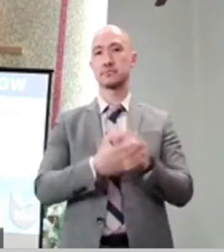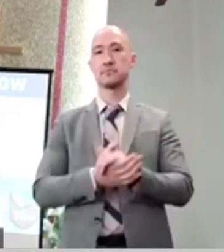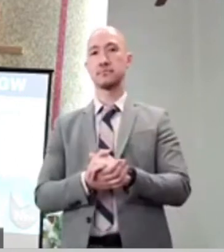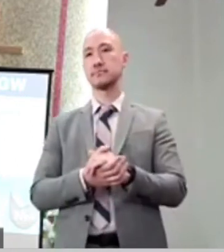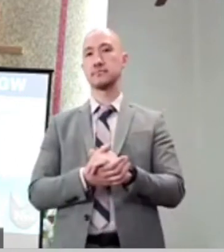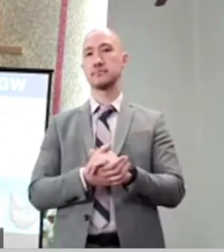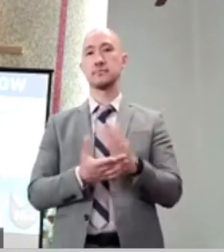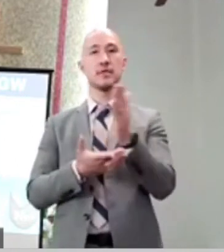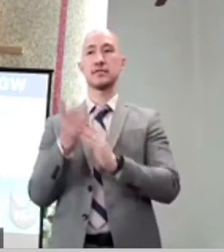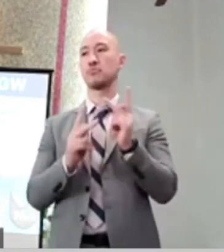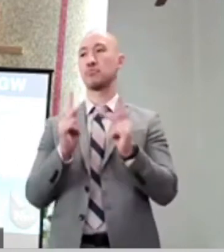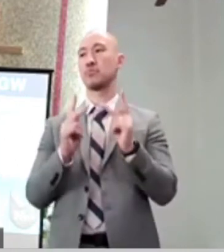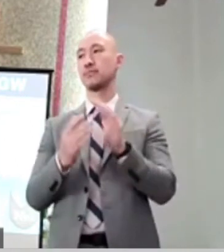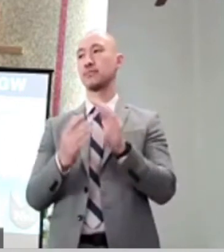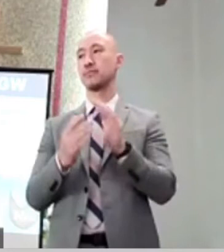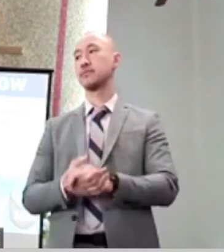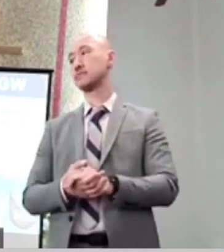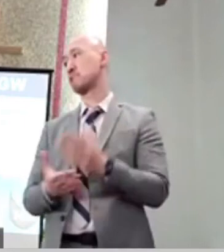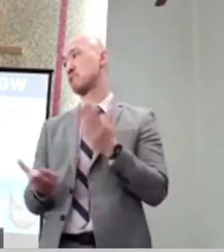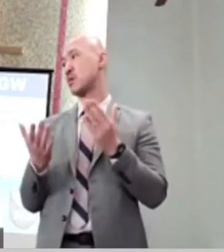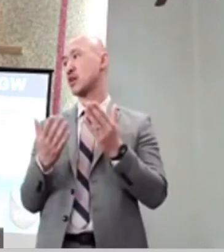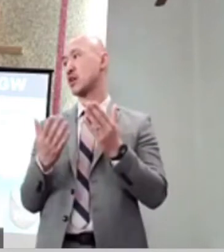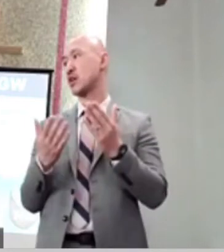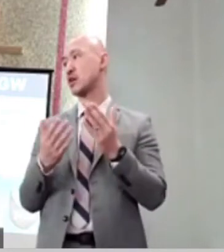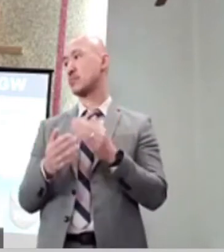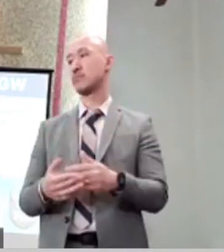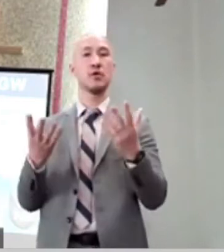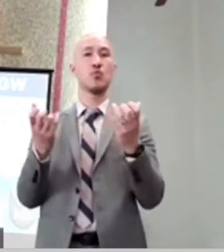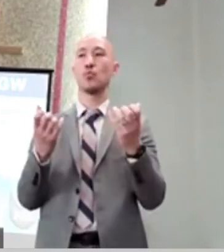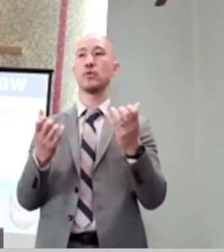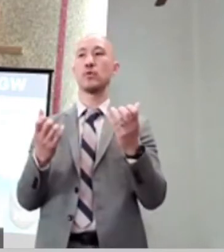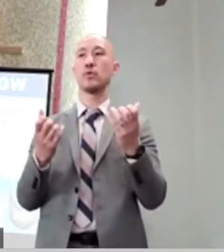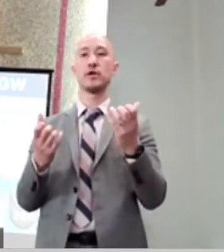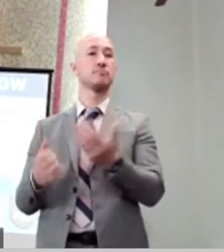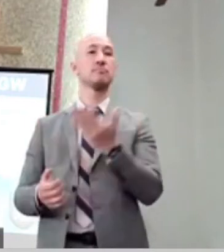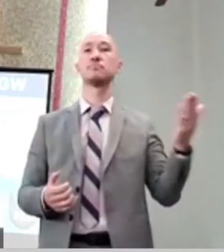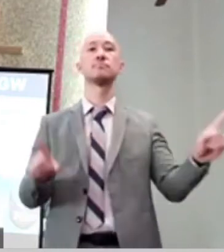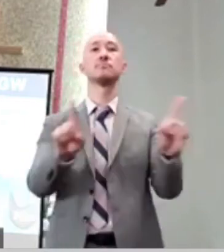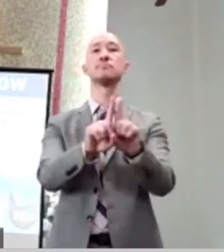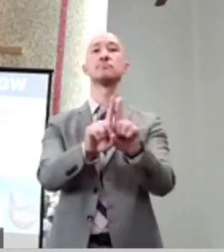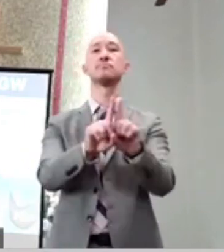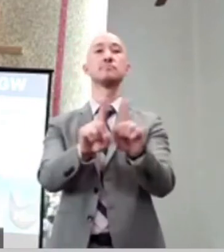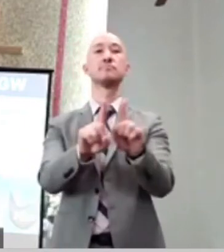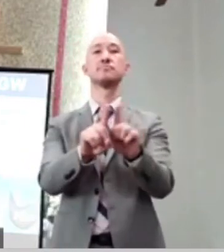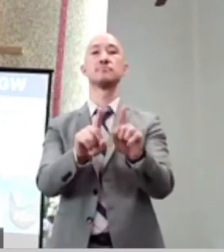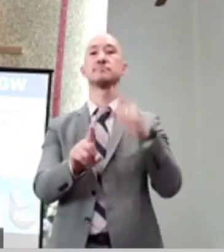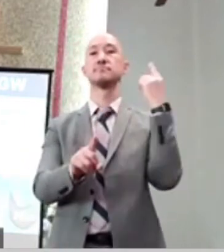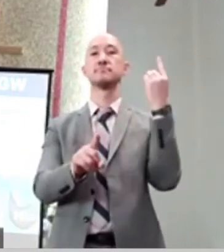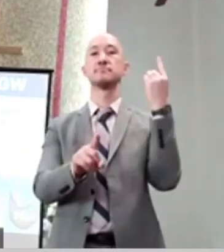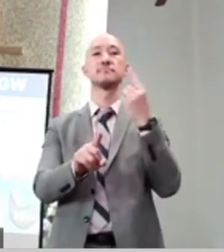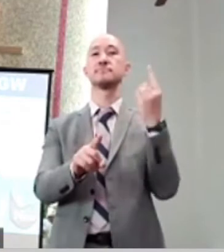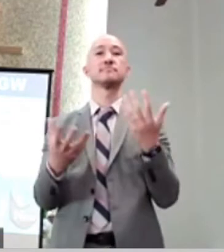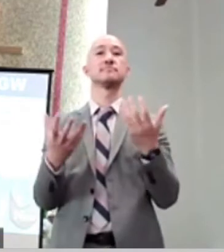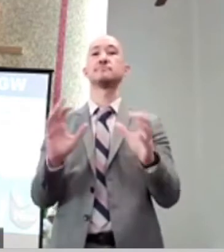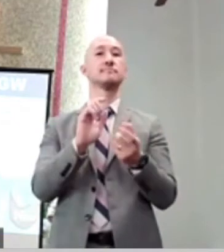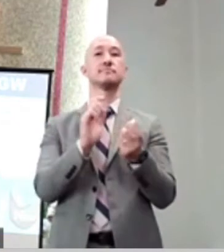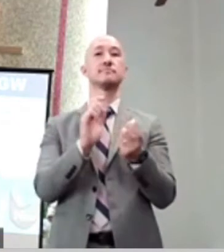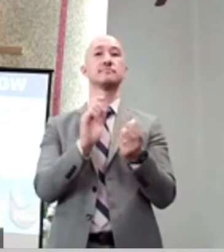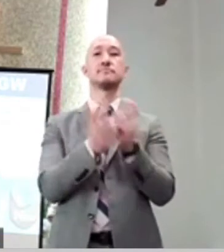this sense of nostalgia, right? That's big in our generation, right? Once we start hitting our 40s and our 50s, we get hit with